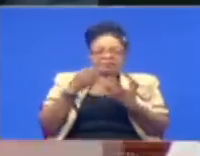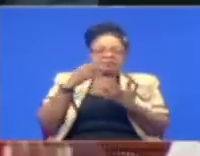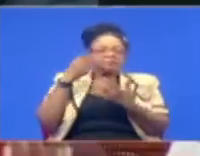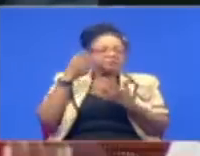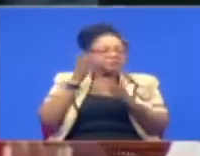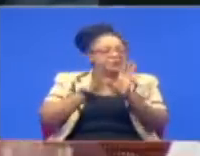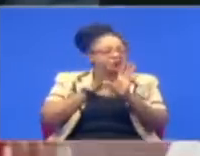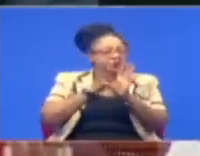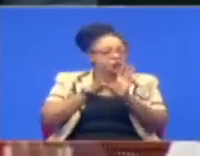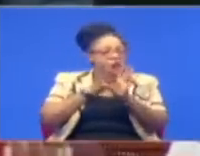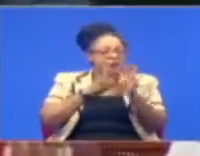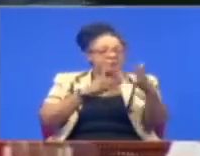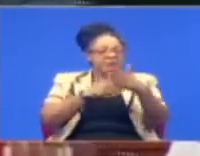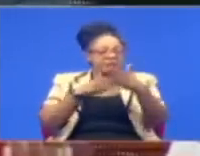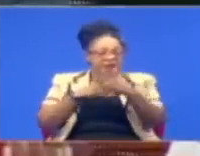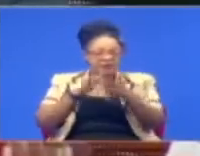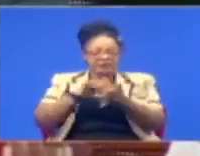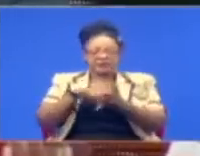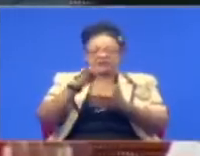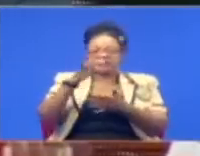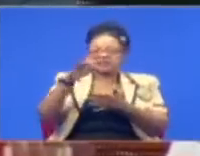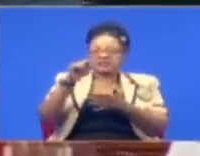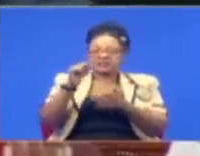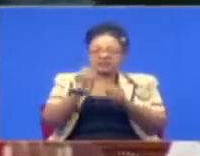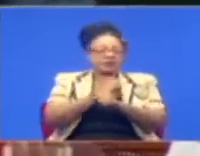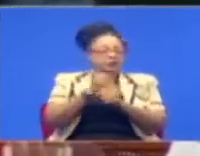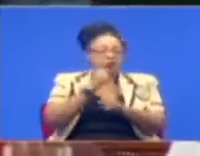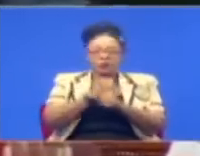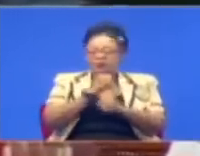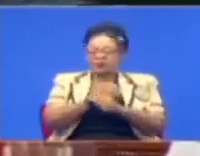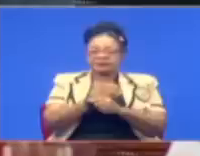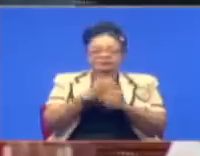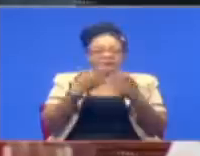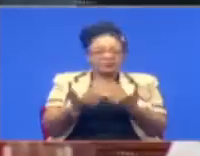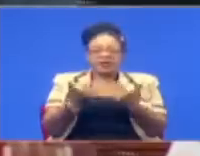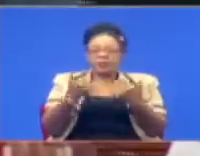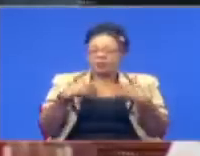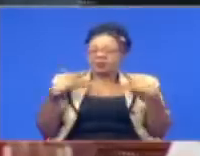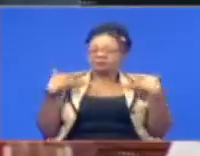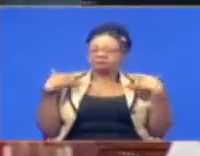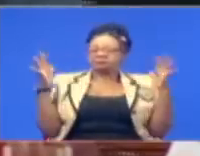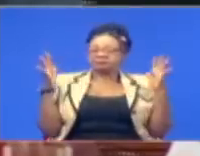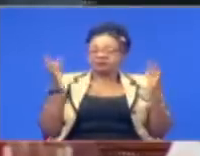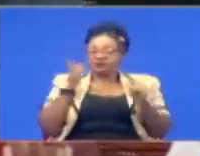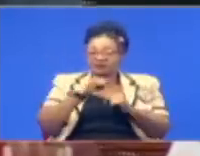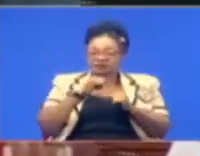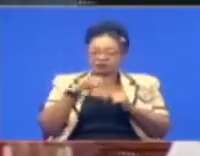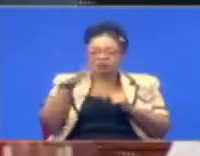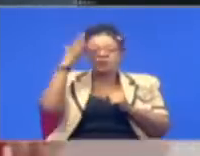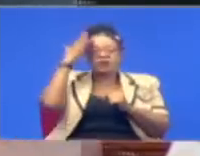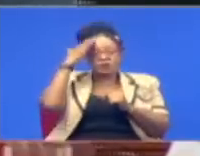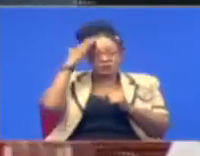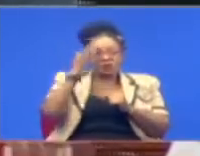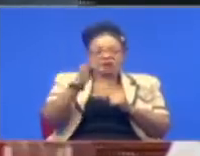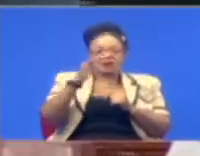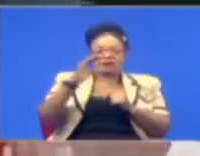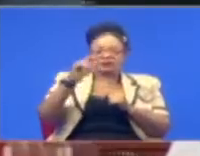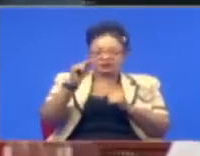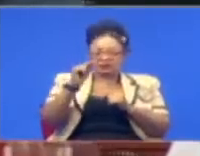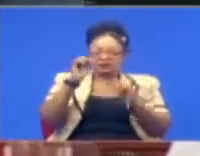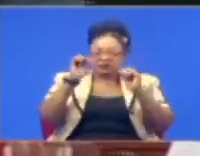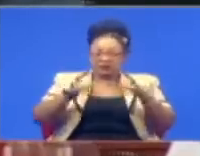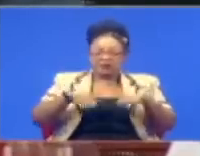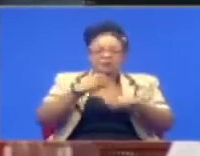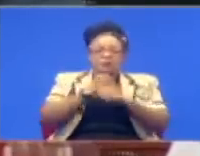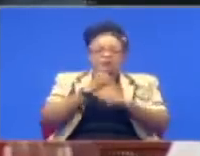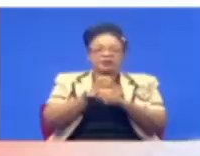mental barrier that ICT cannot work. We have overcome that barrier. We now know ICT can work. All we need